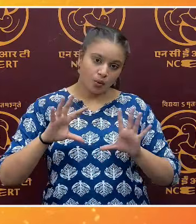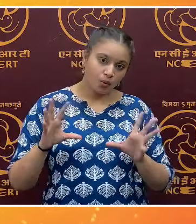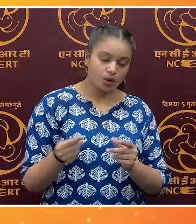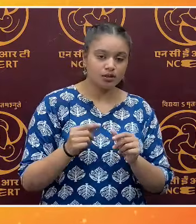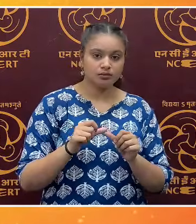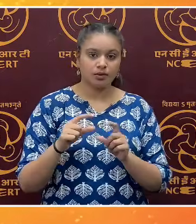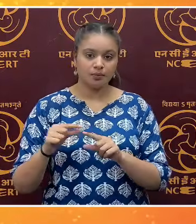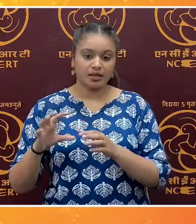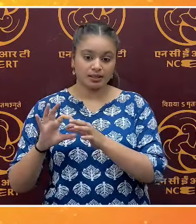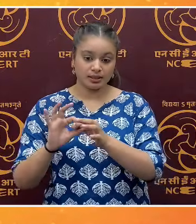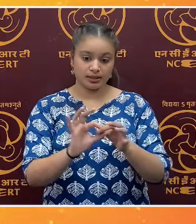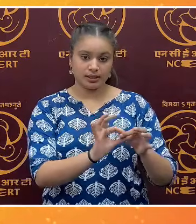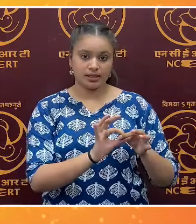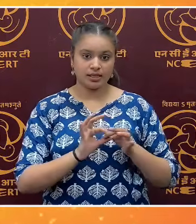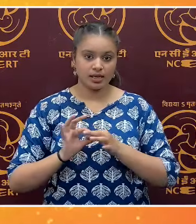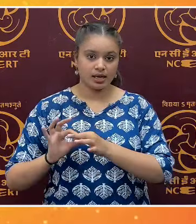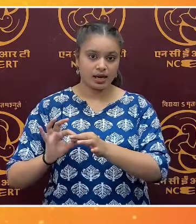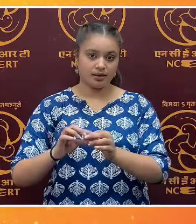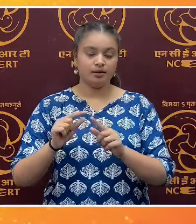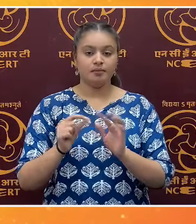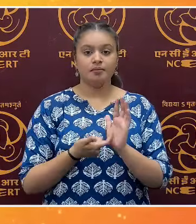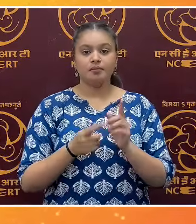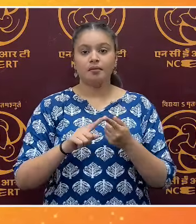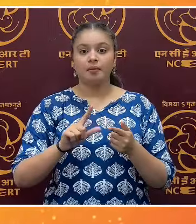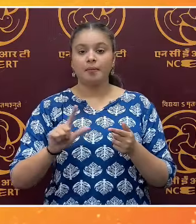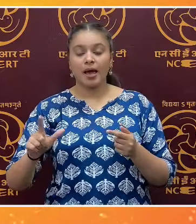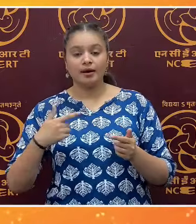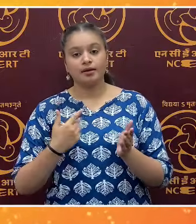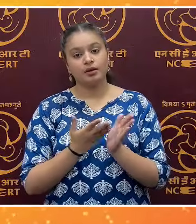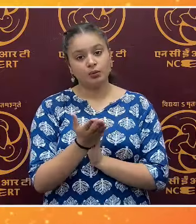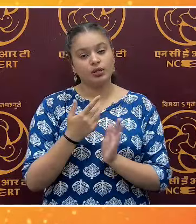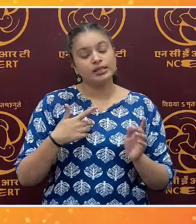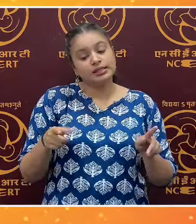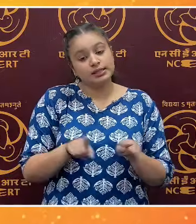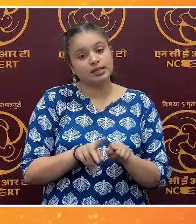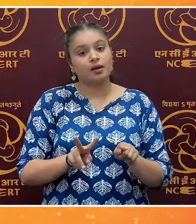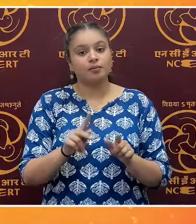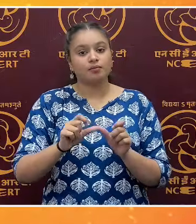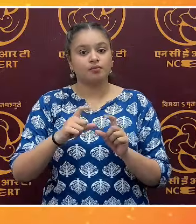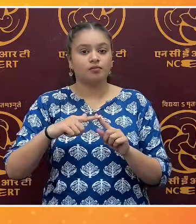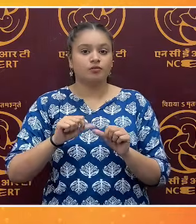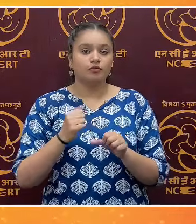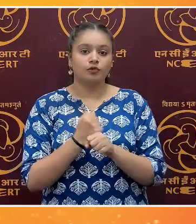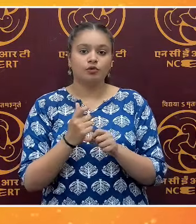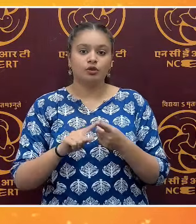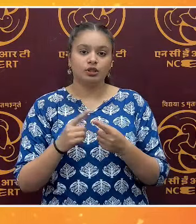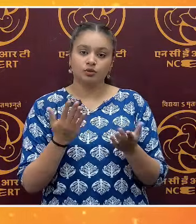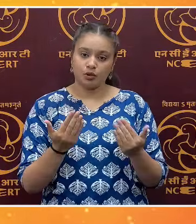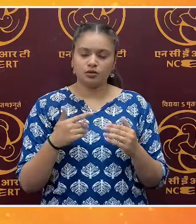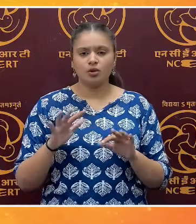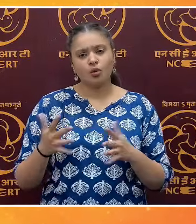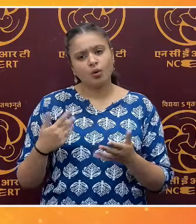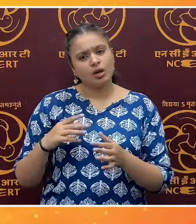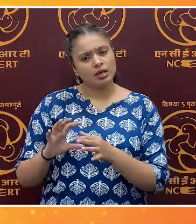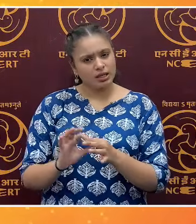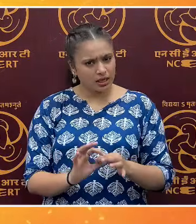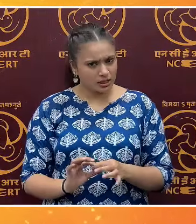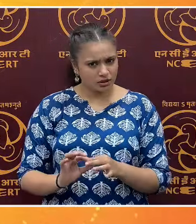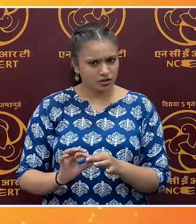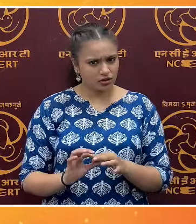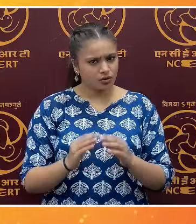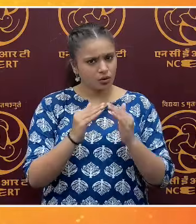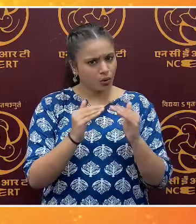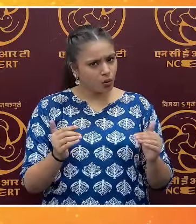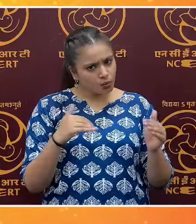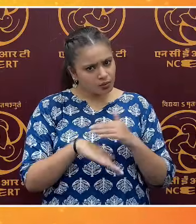be connected in a parallel mode at the same time with the same voltage. All right. And now what kind of connections or circuits do we have at our